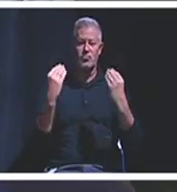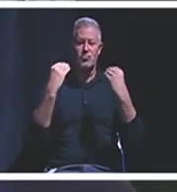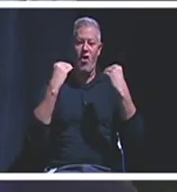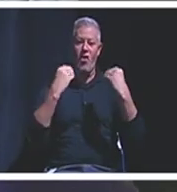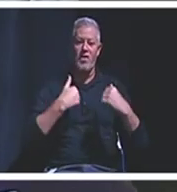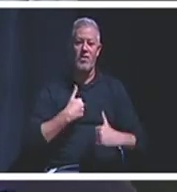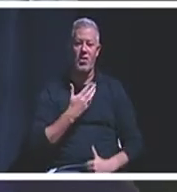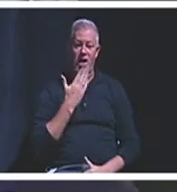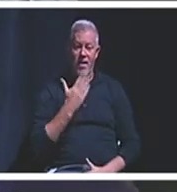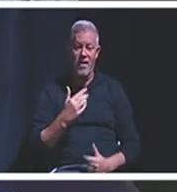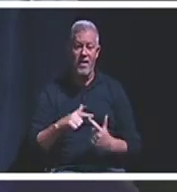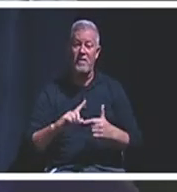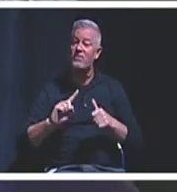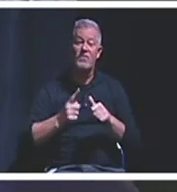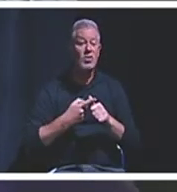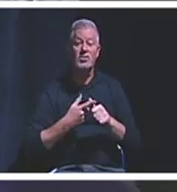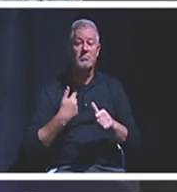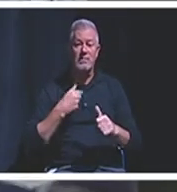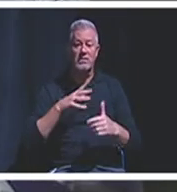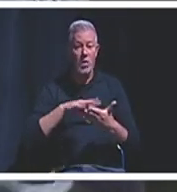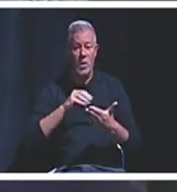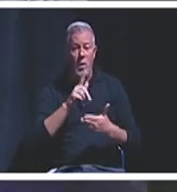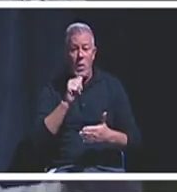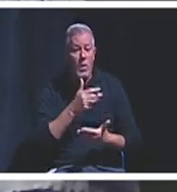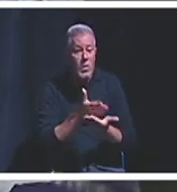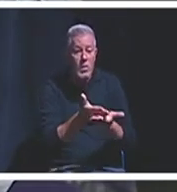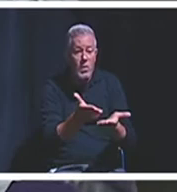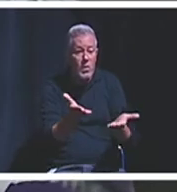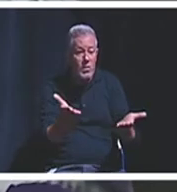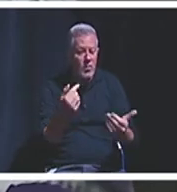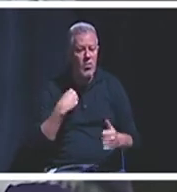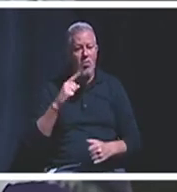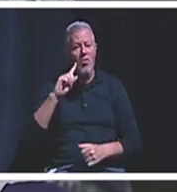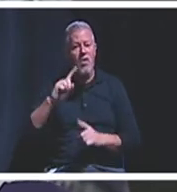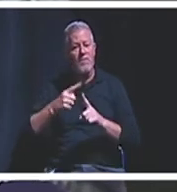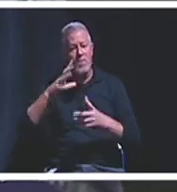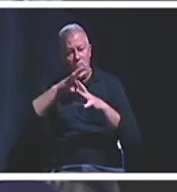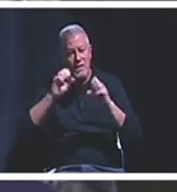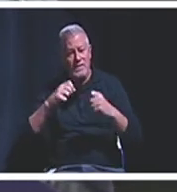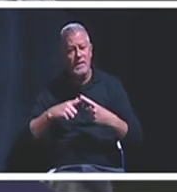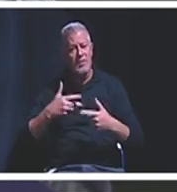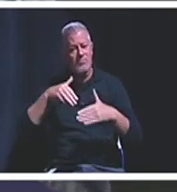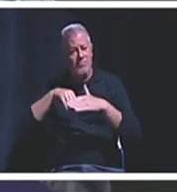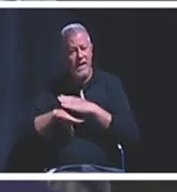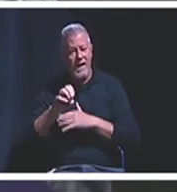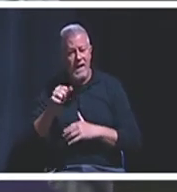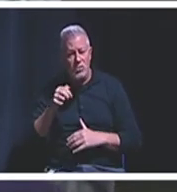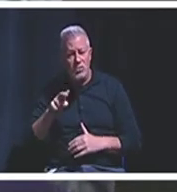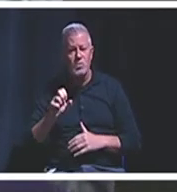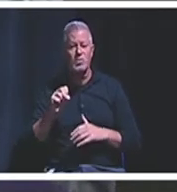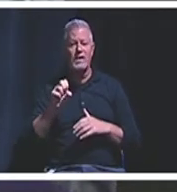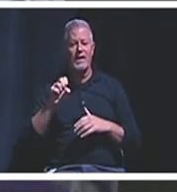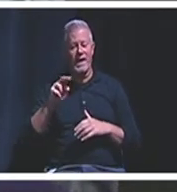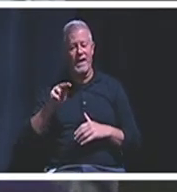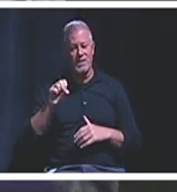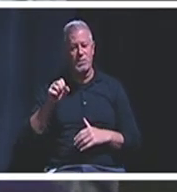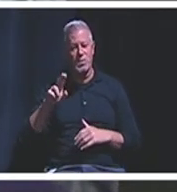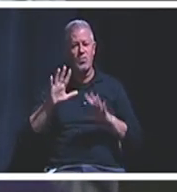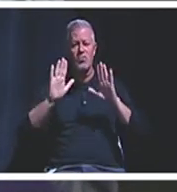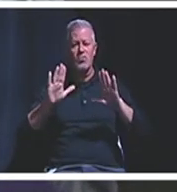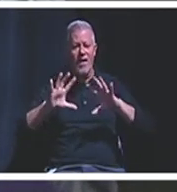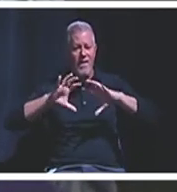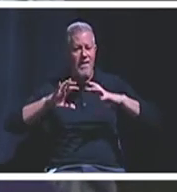first step was to learn more about you. As you heard from the president, you entered NSU as a great class, embracing